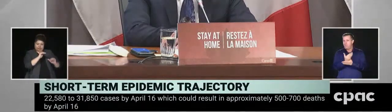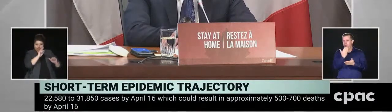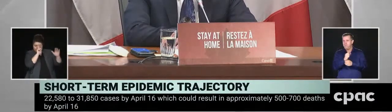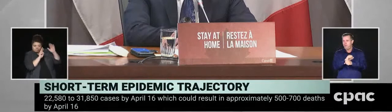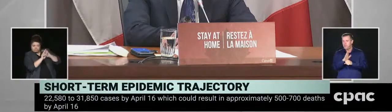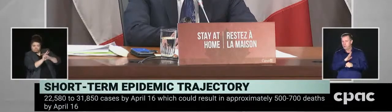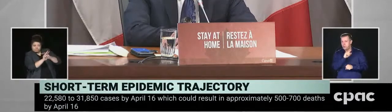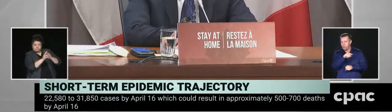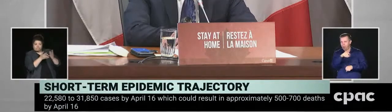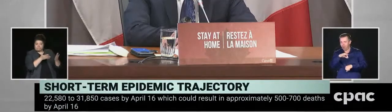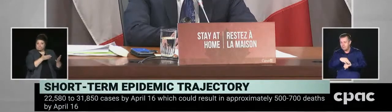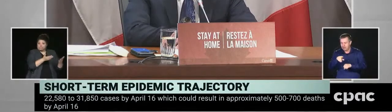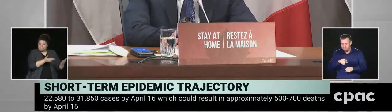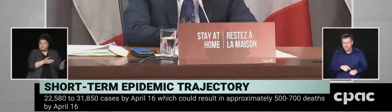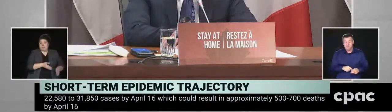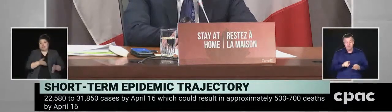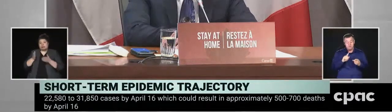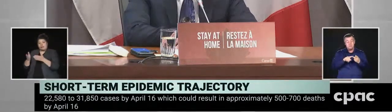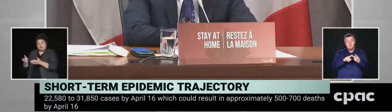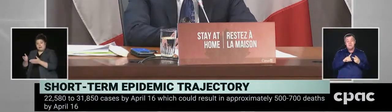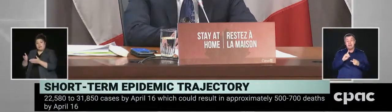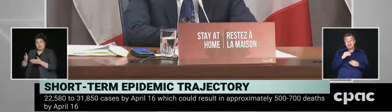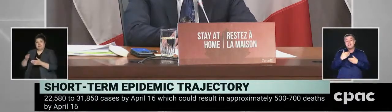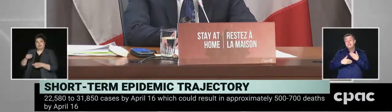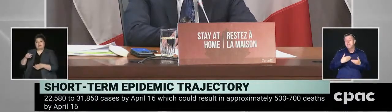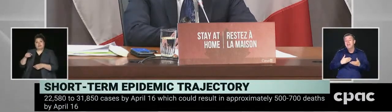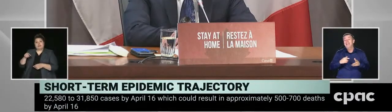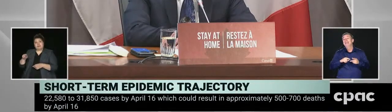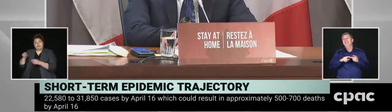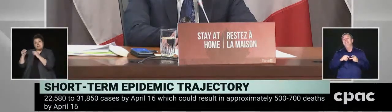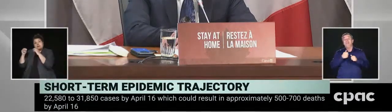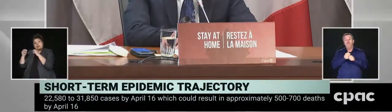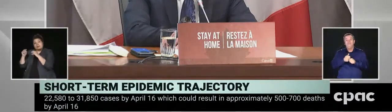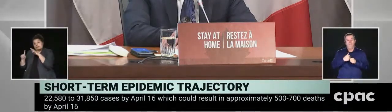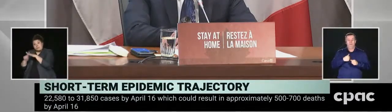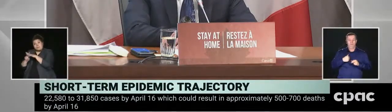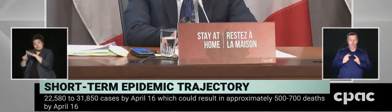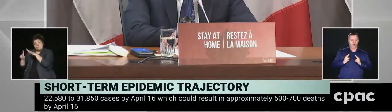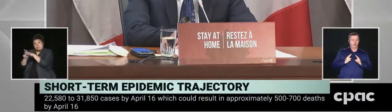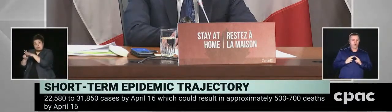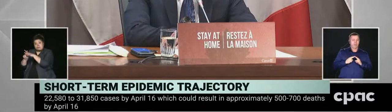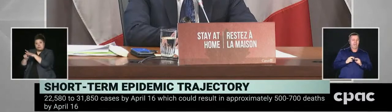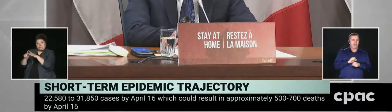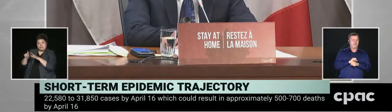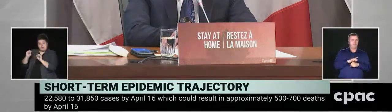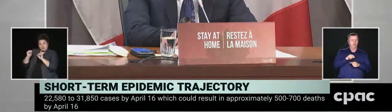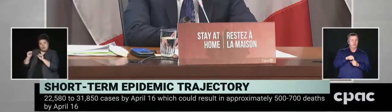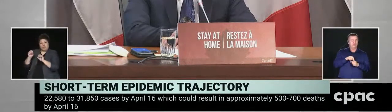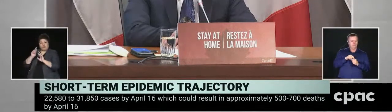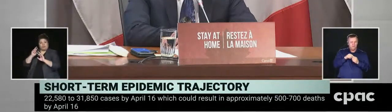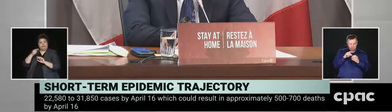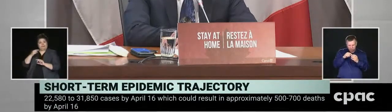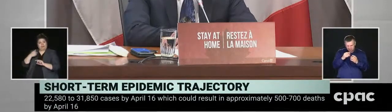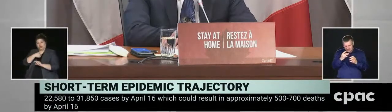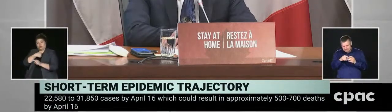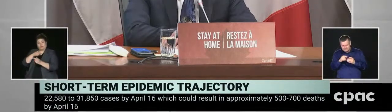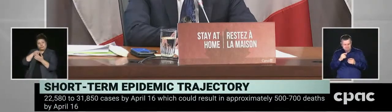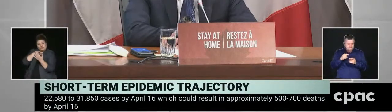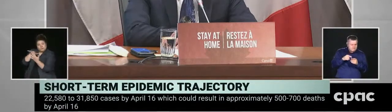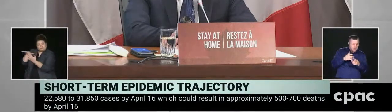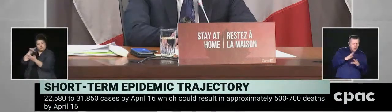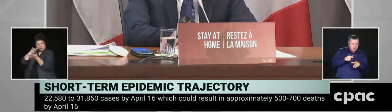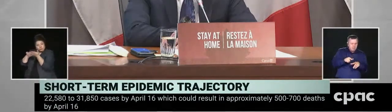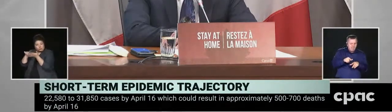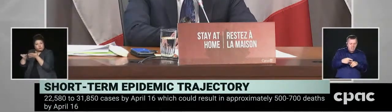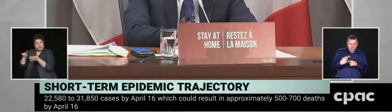qui reposent sur nos connaissances du comportement du virus nous permettent d'avoir une vision à plus long terme et nous aident à